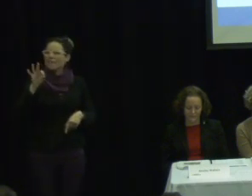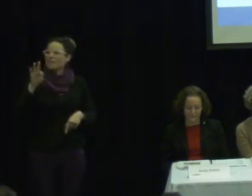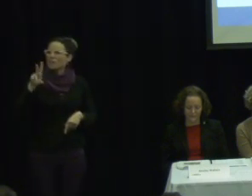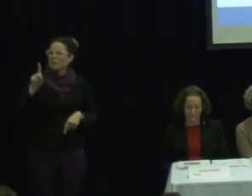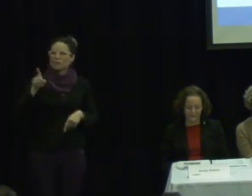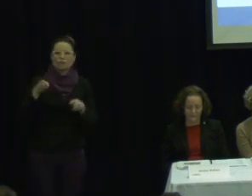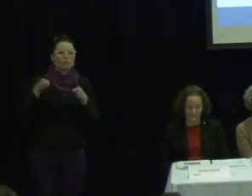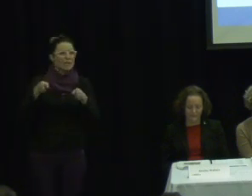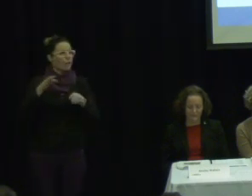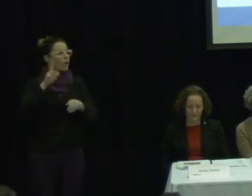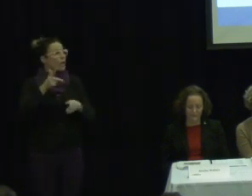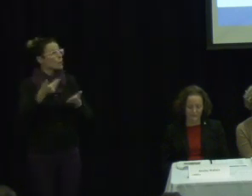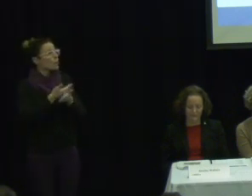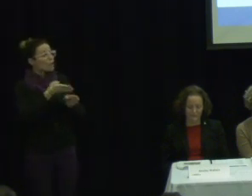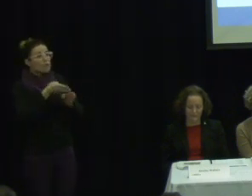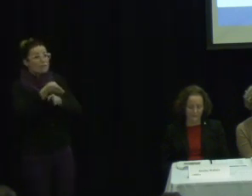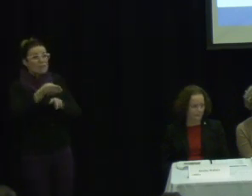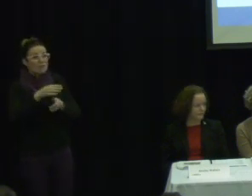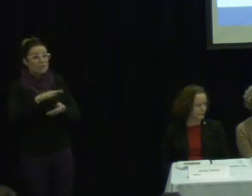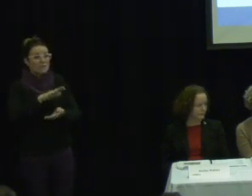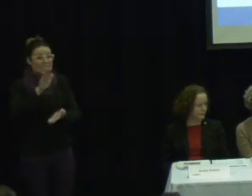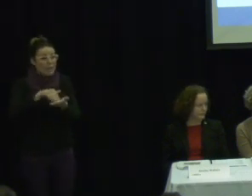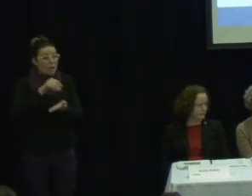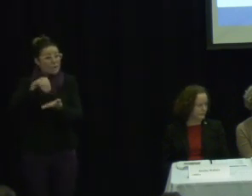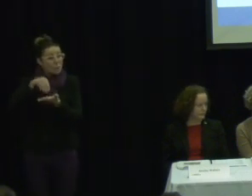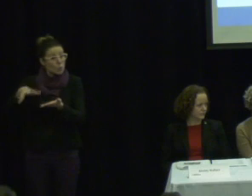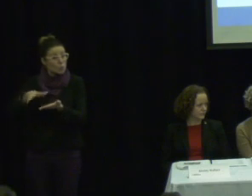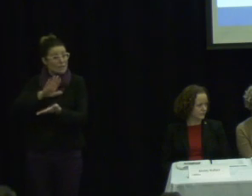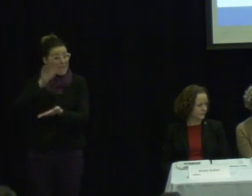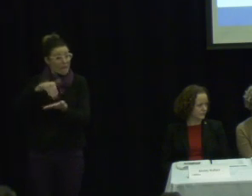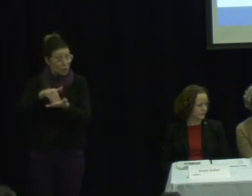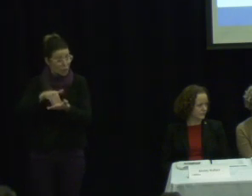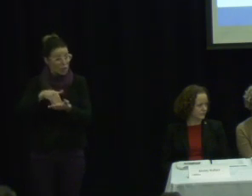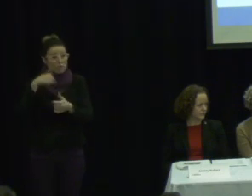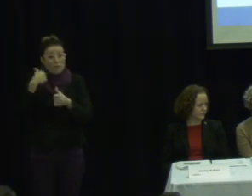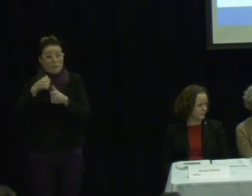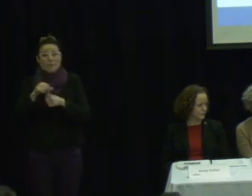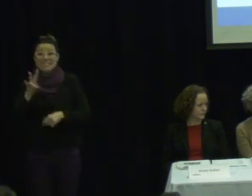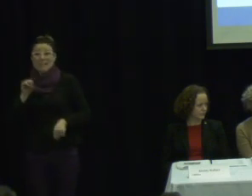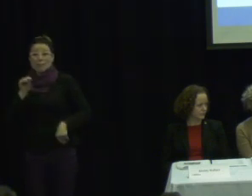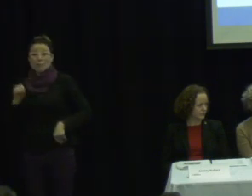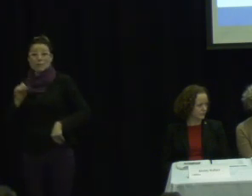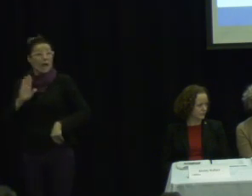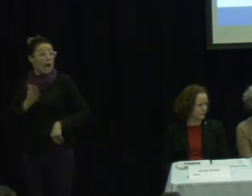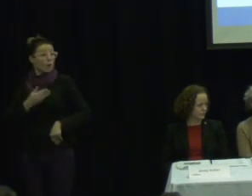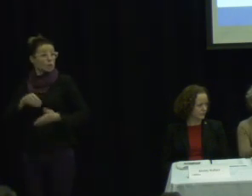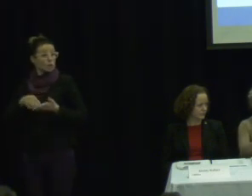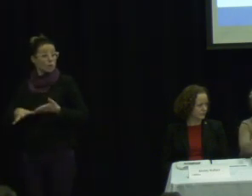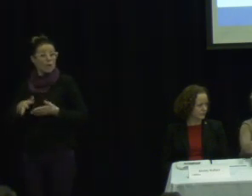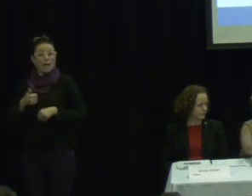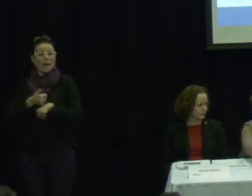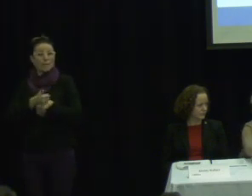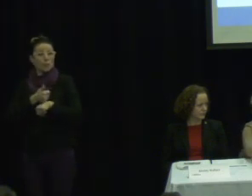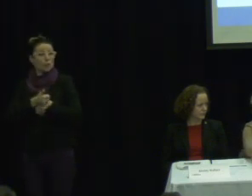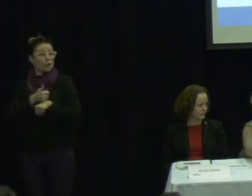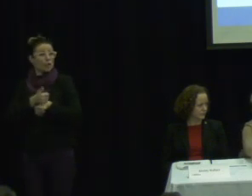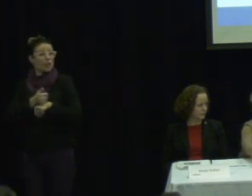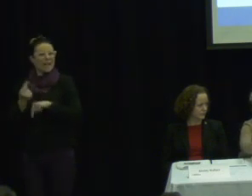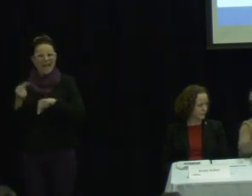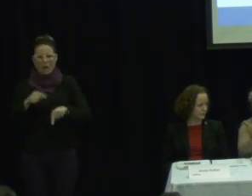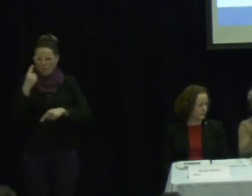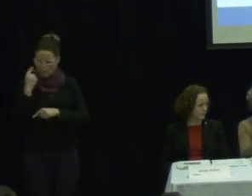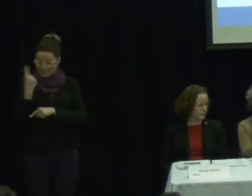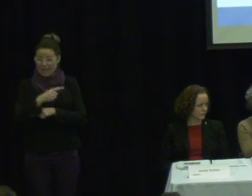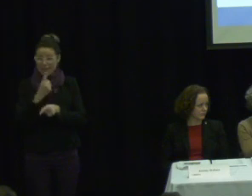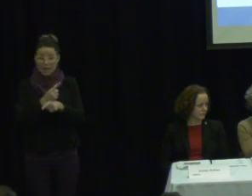place where our commuter students, remember, most of our students, 70-plus percent of our students are commuters. They're coming here for the day. They don't have a lot of great places